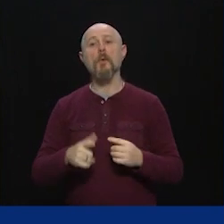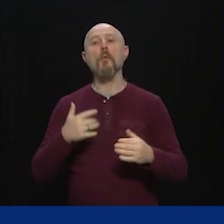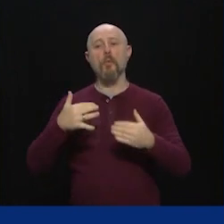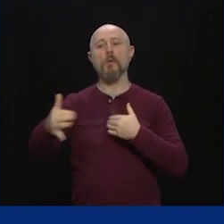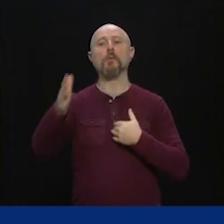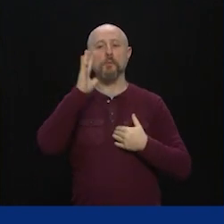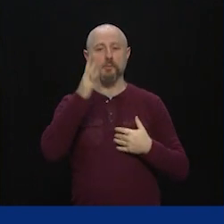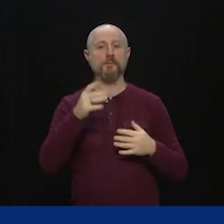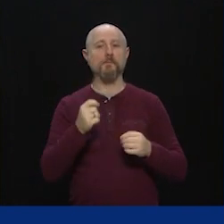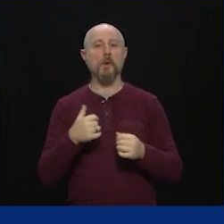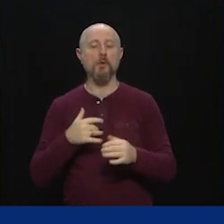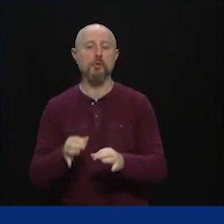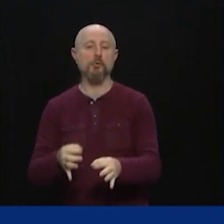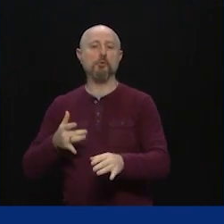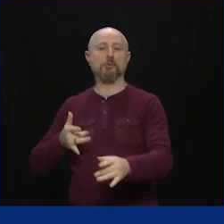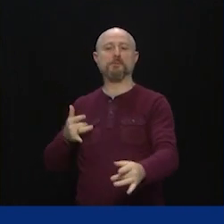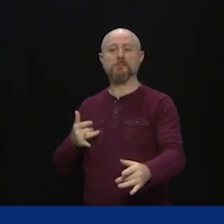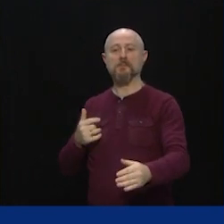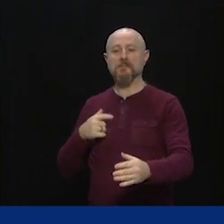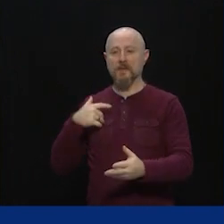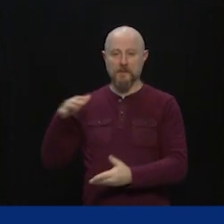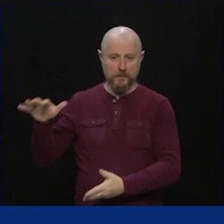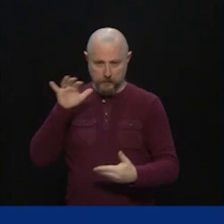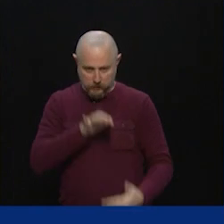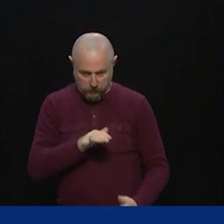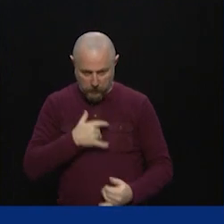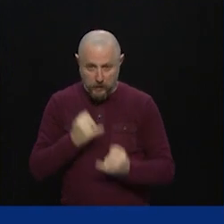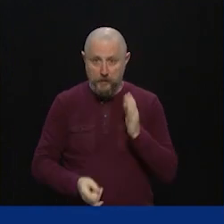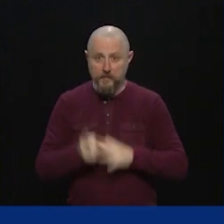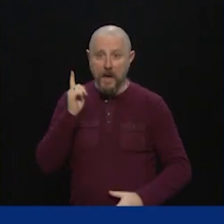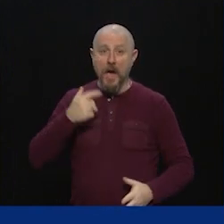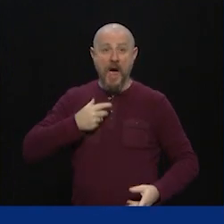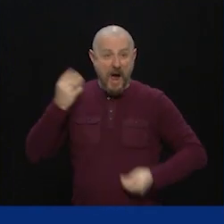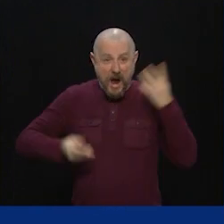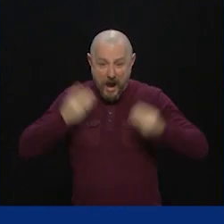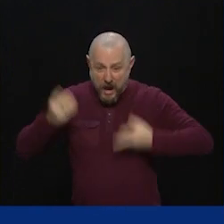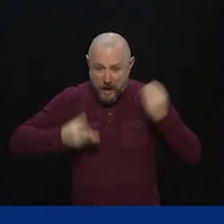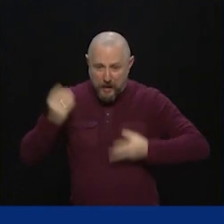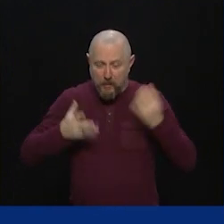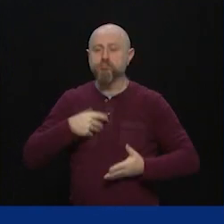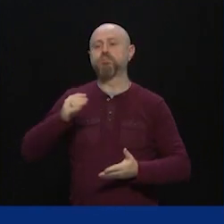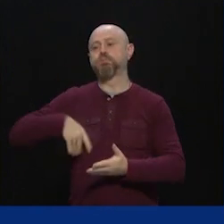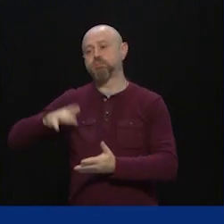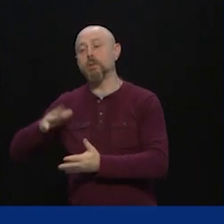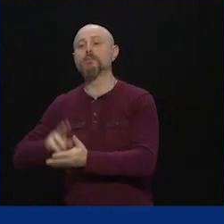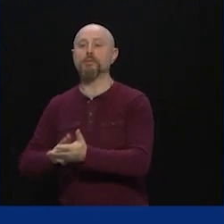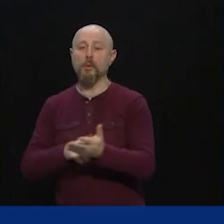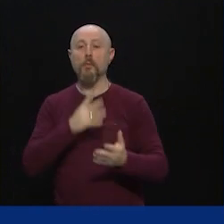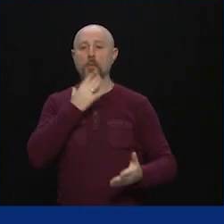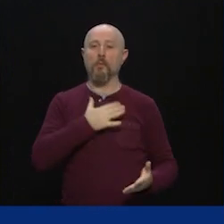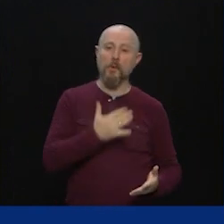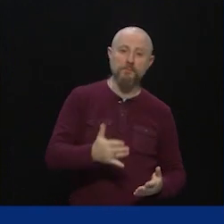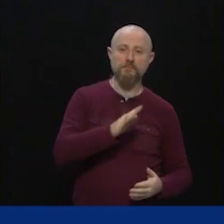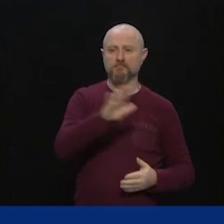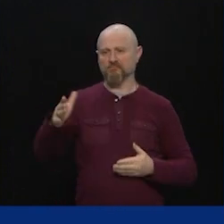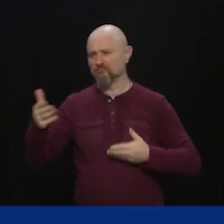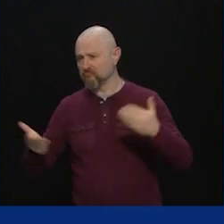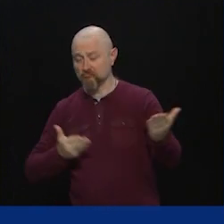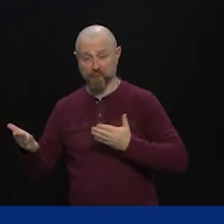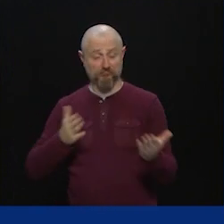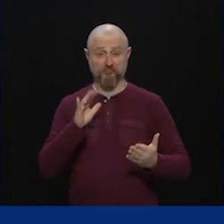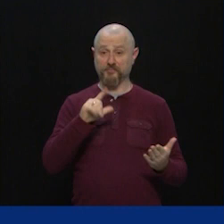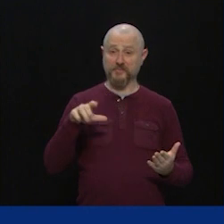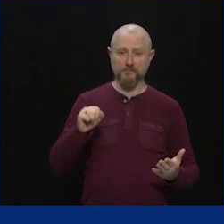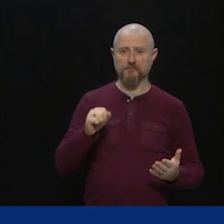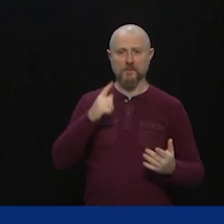of the year, and so I thought of you often. But I thank all of you for your willingness to first put forth very sharp ideas that